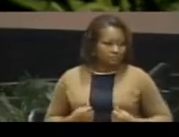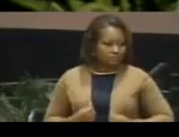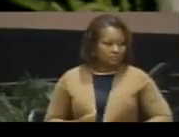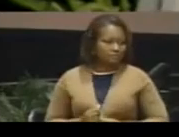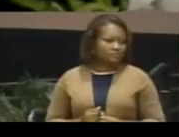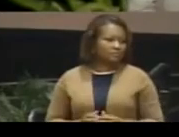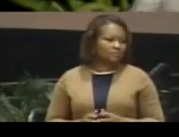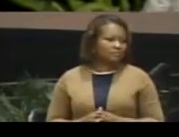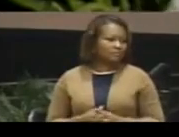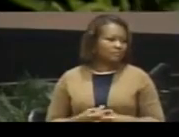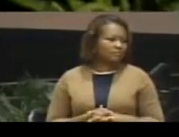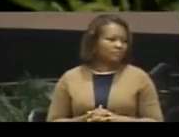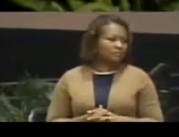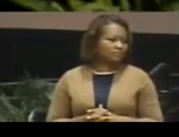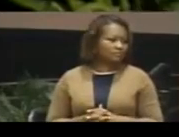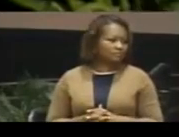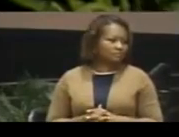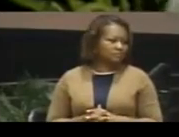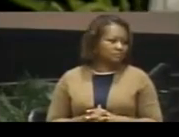So that's it.